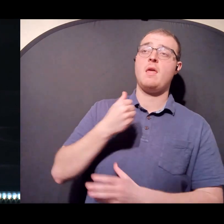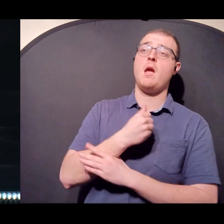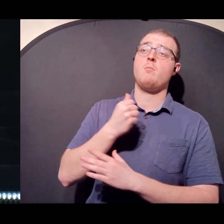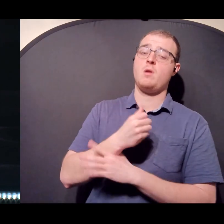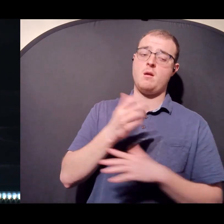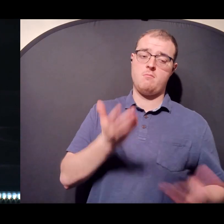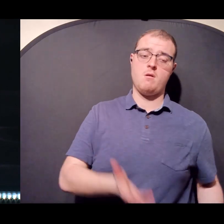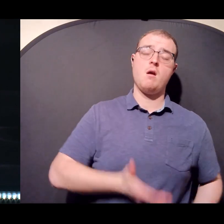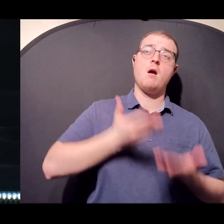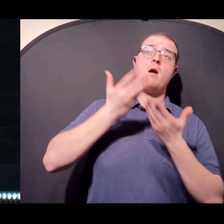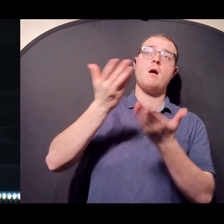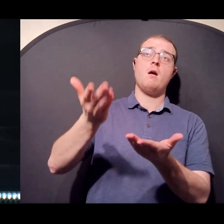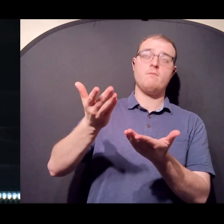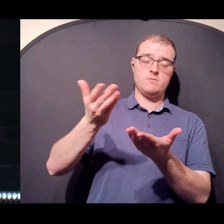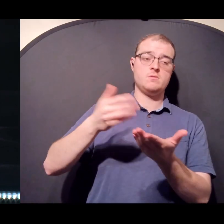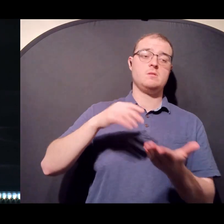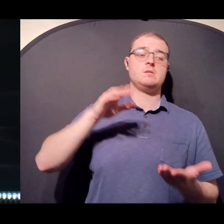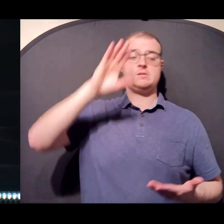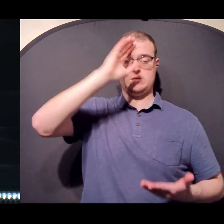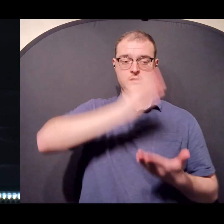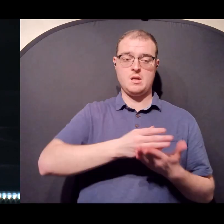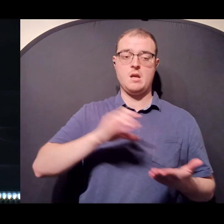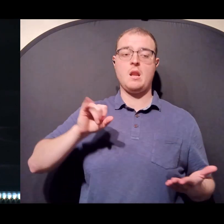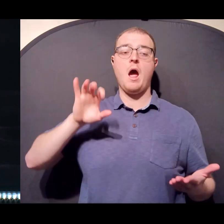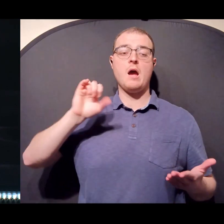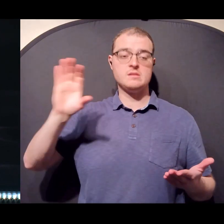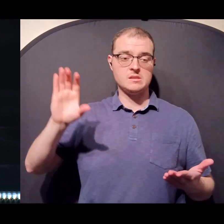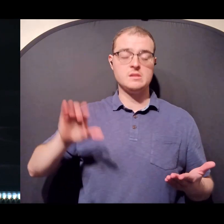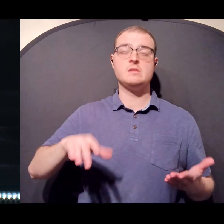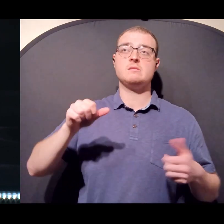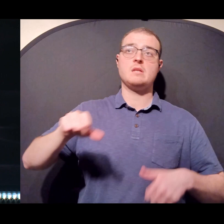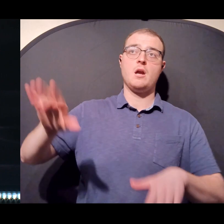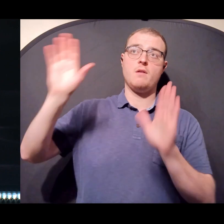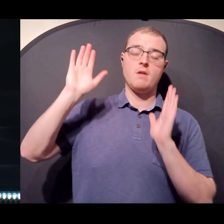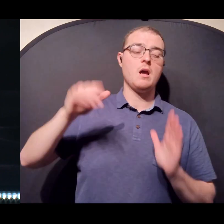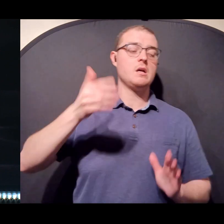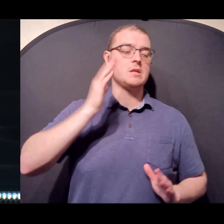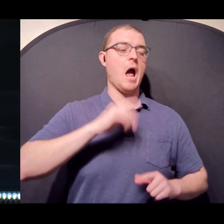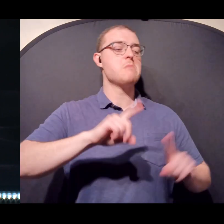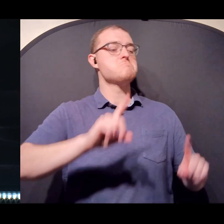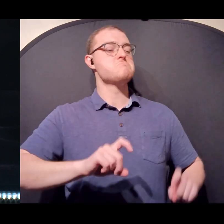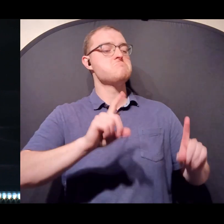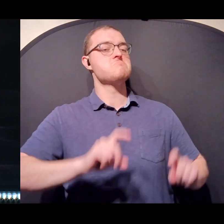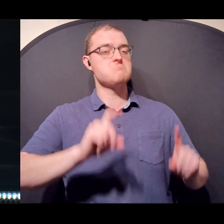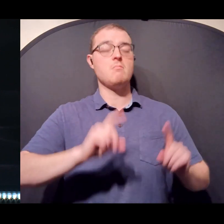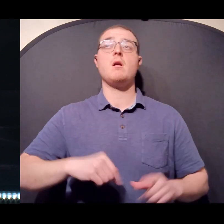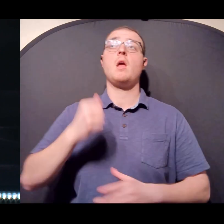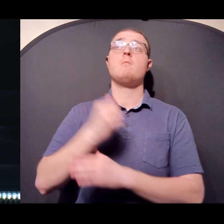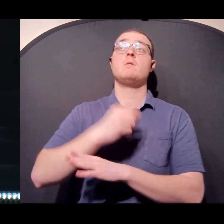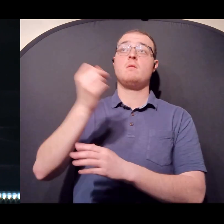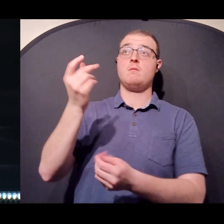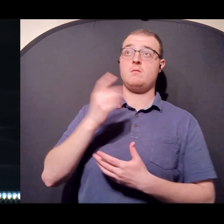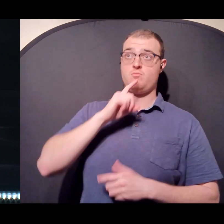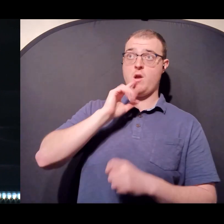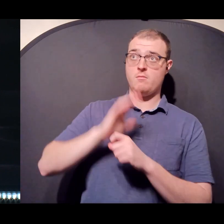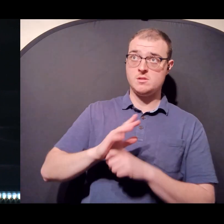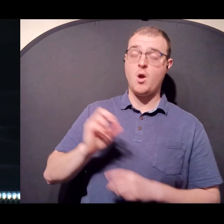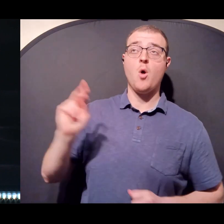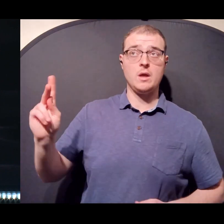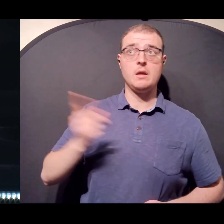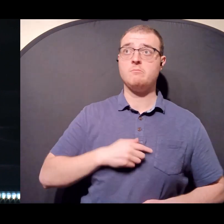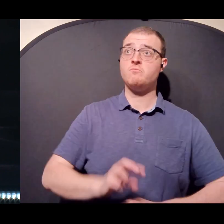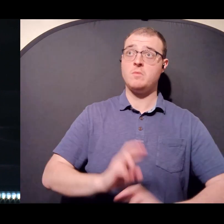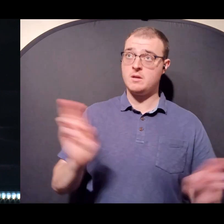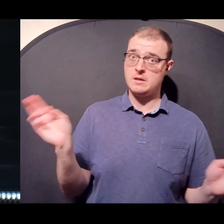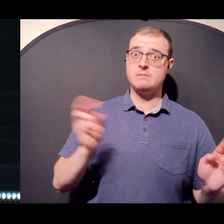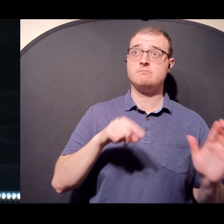that Abraham offered Isaac, his son, as a sacrifice when God was testing him. And Abraham, who had received God's